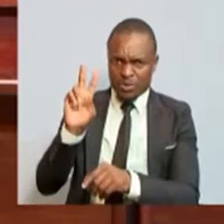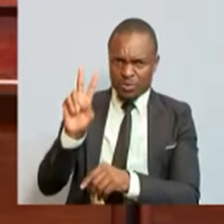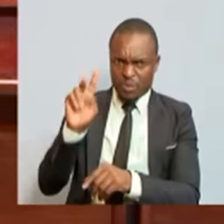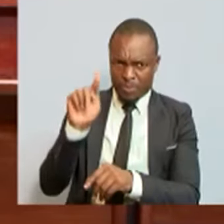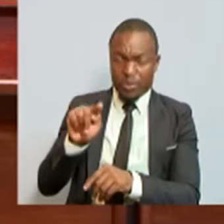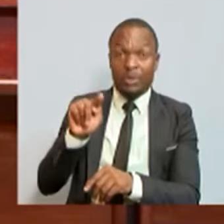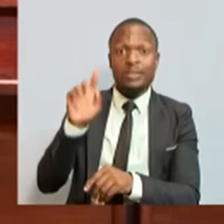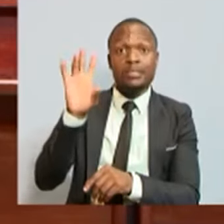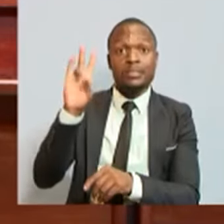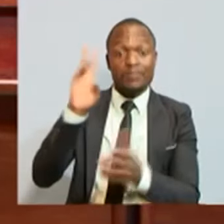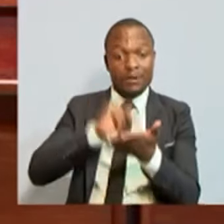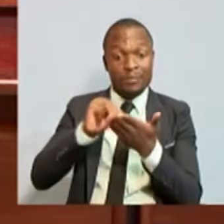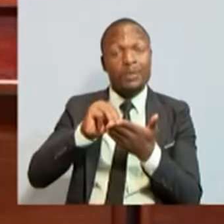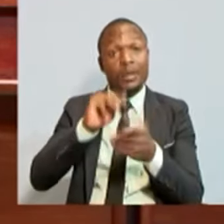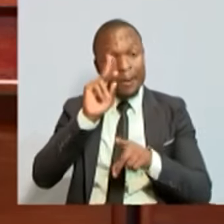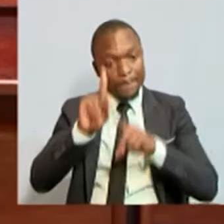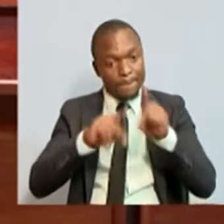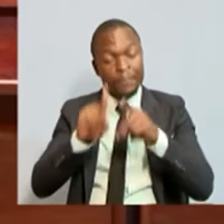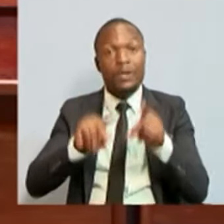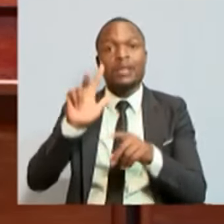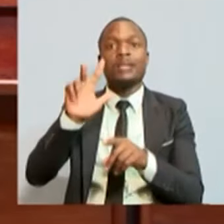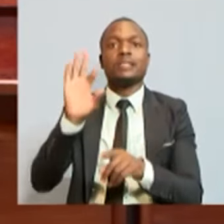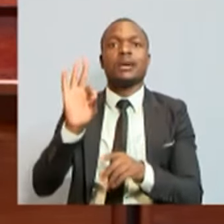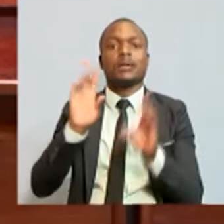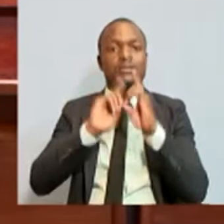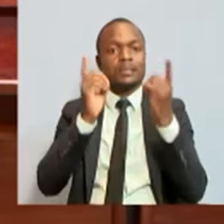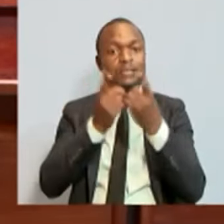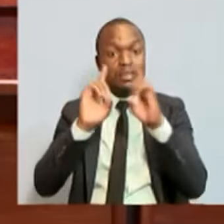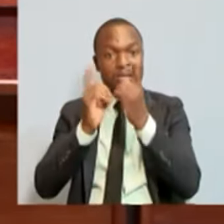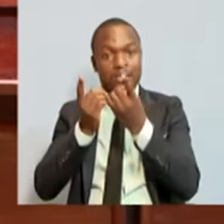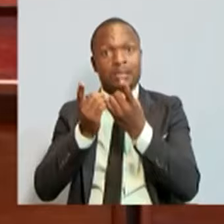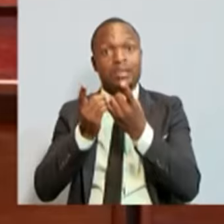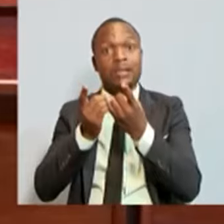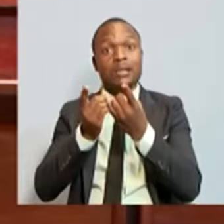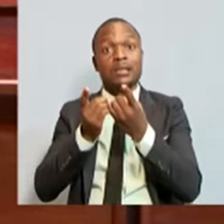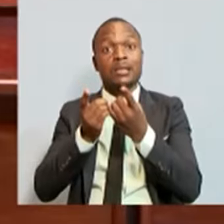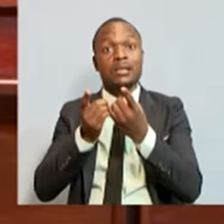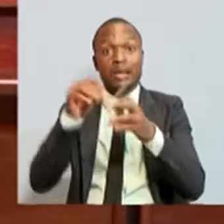million people in the 39 districts across the 10 provinces.